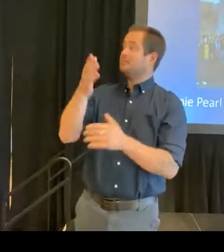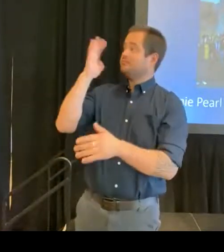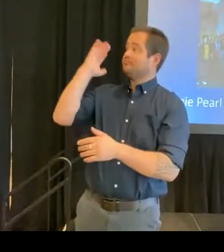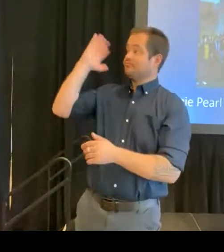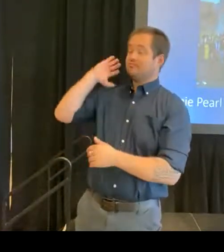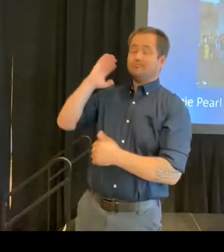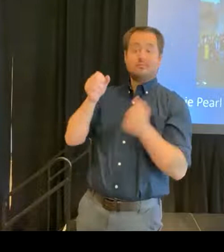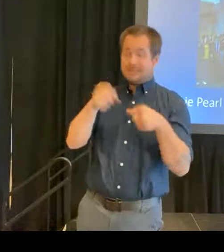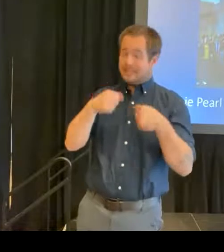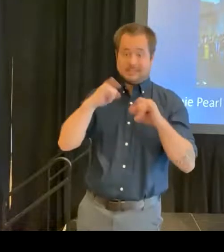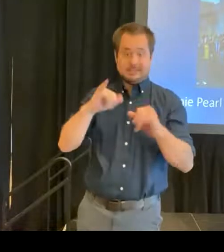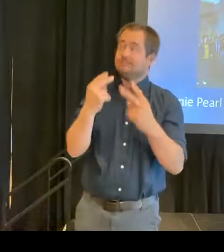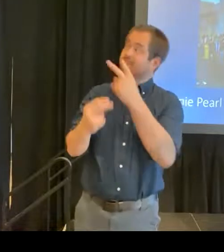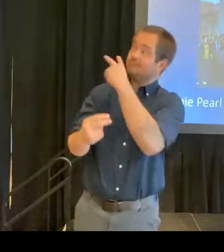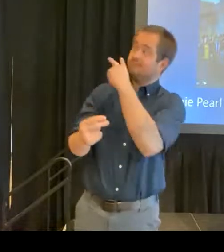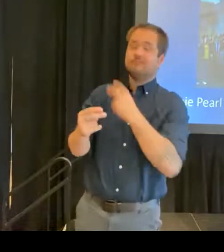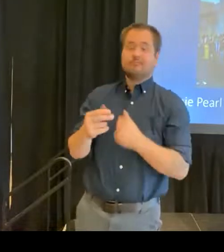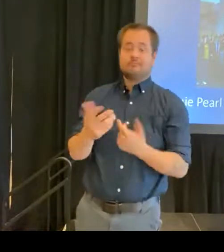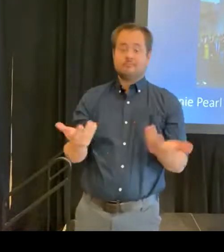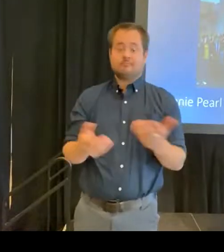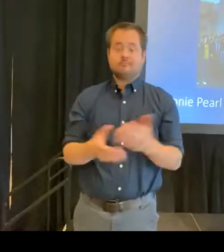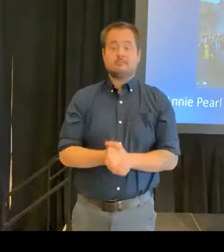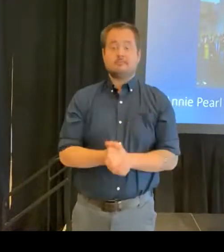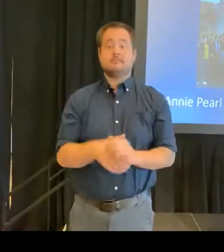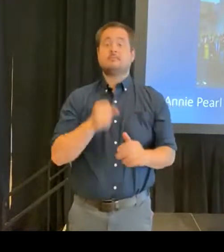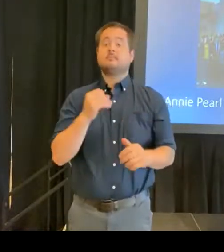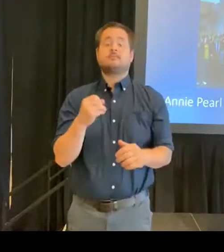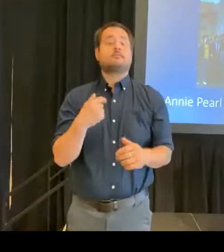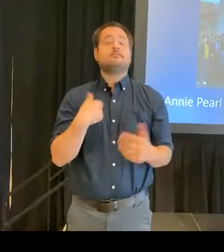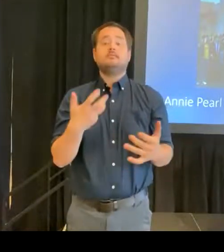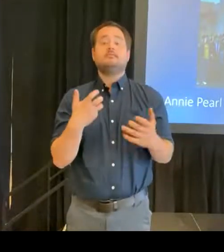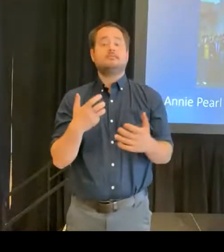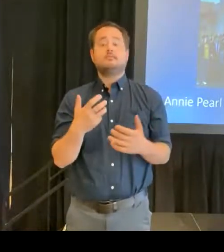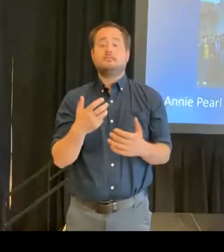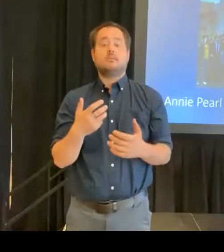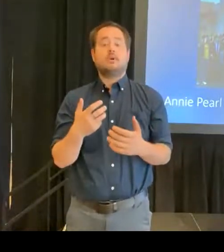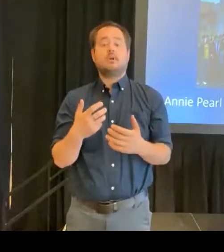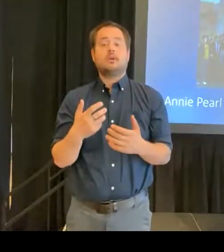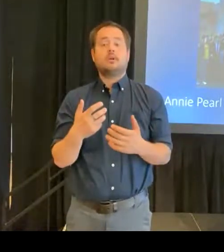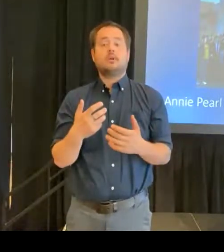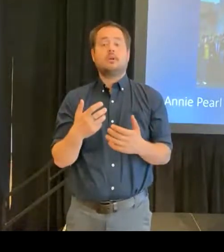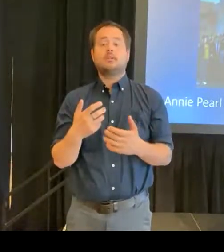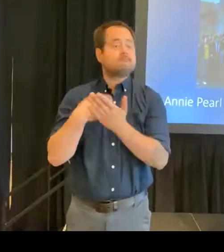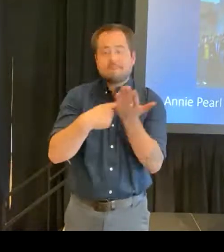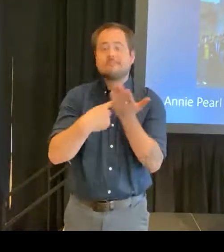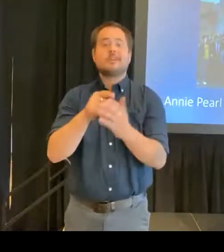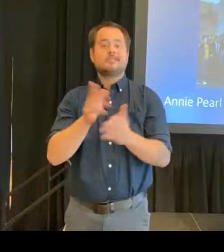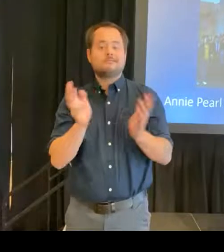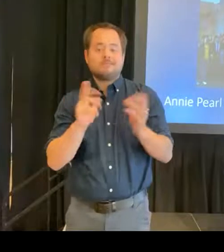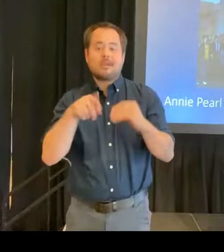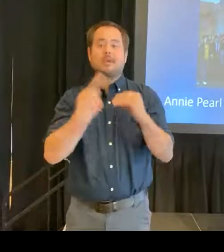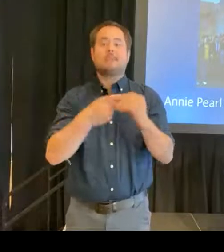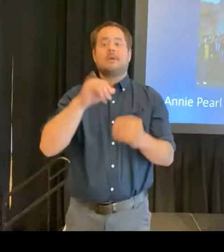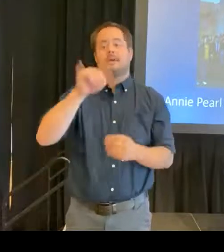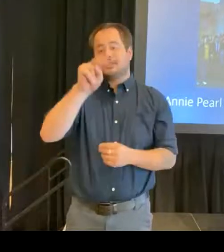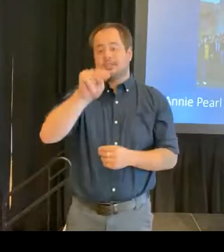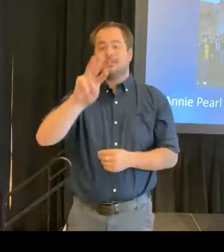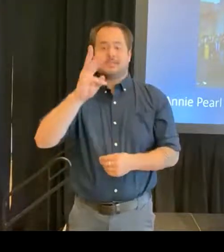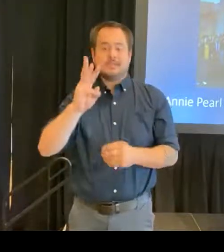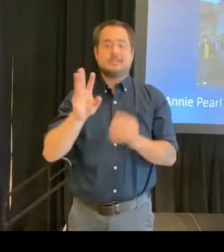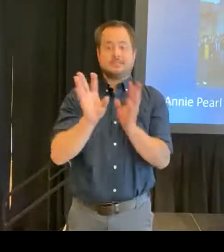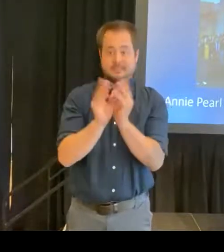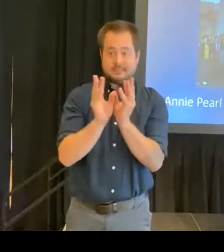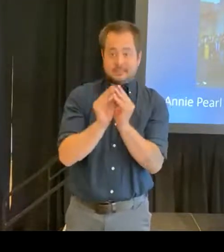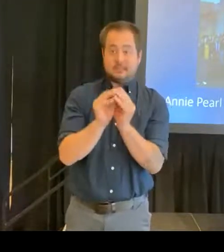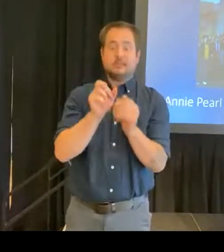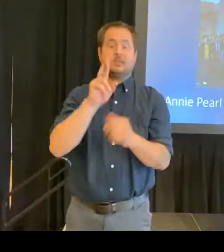that we can look back to. And so I would love to talk to you about the February 6th hearings. I would love to talk to you about the overturning